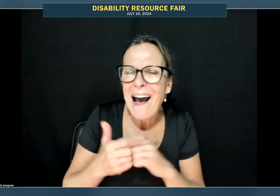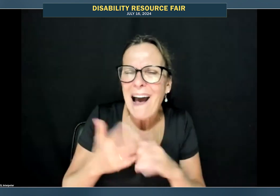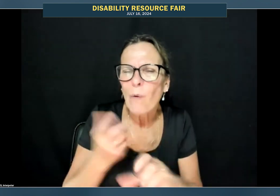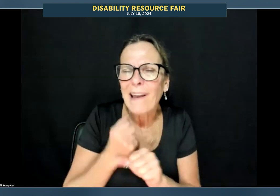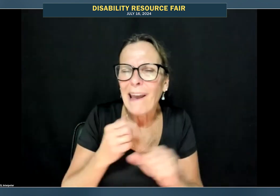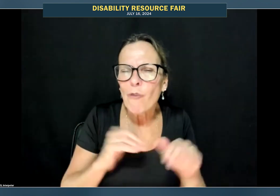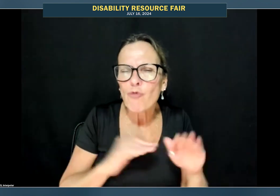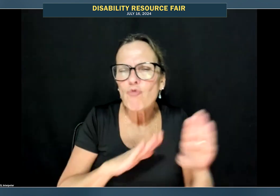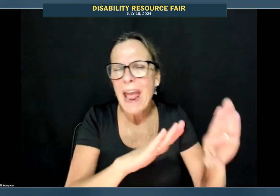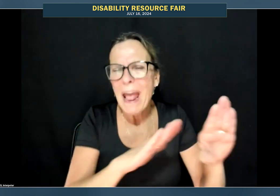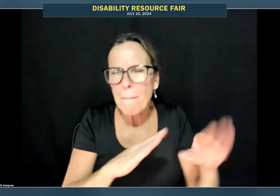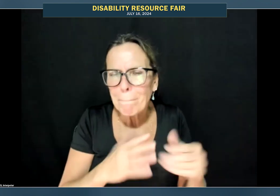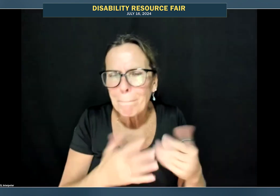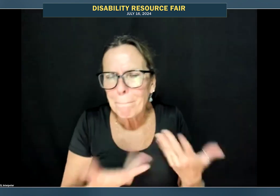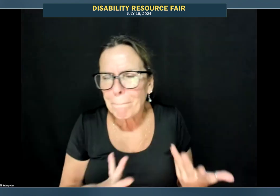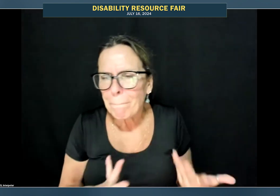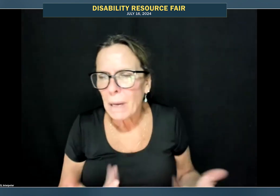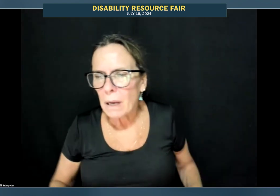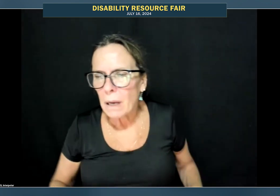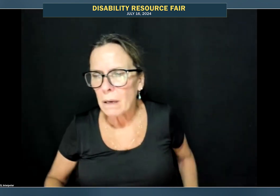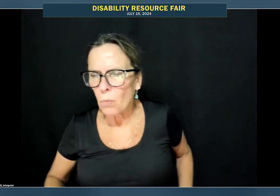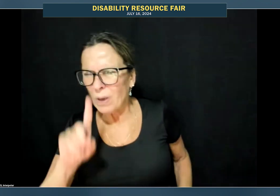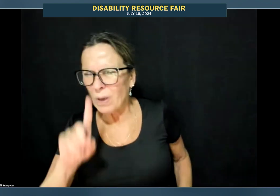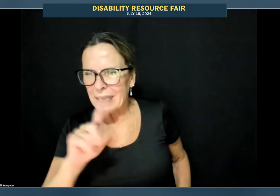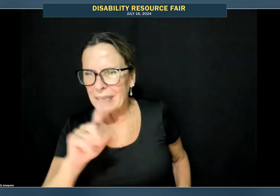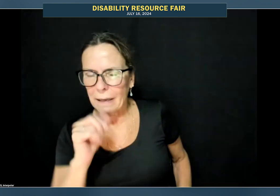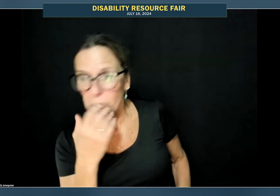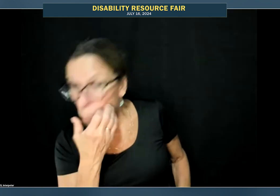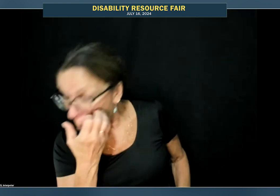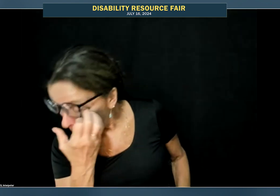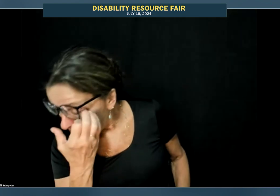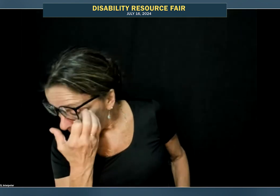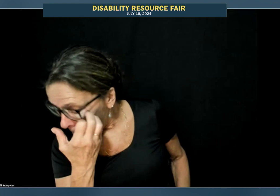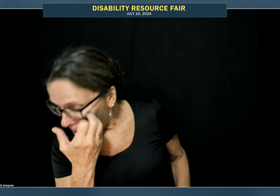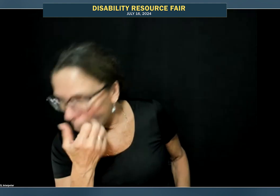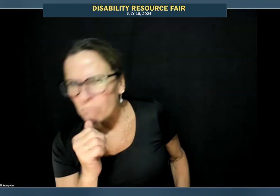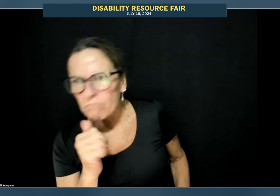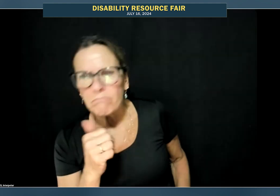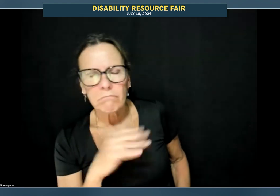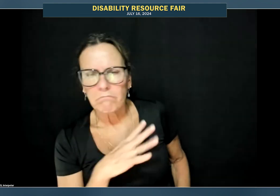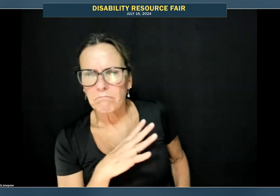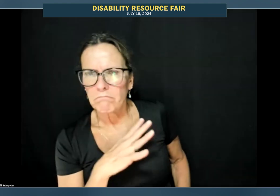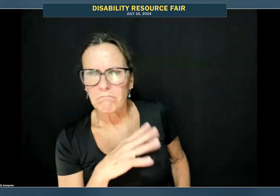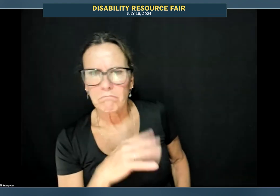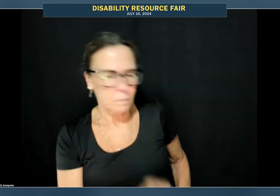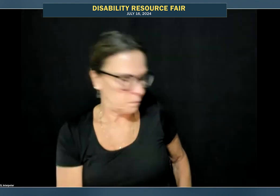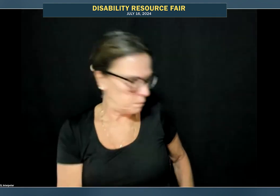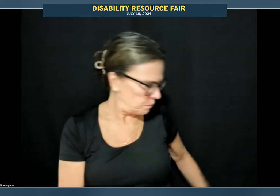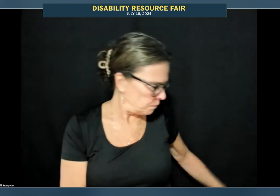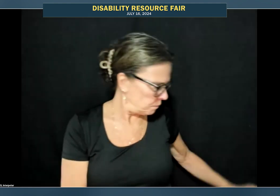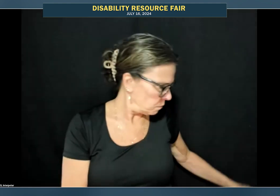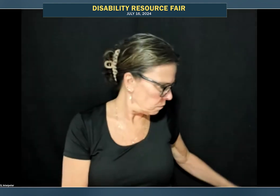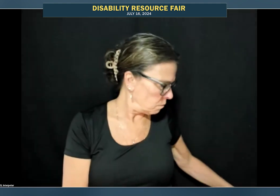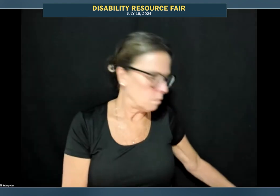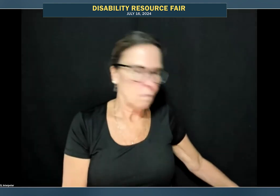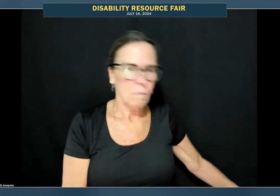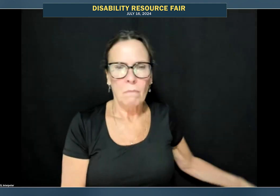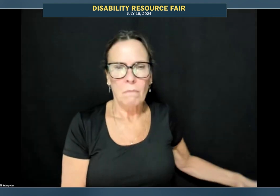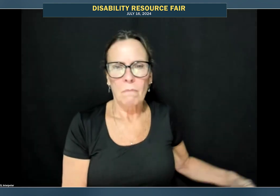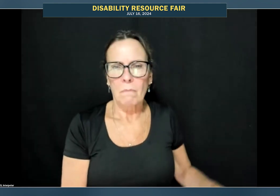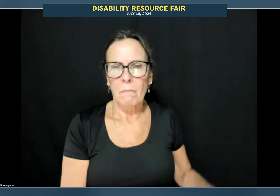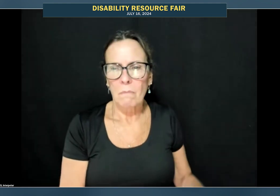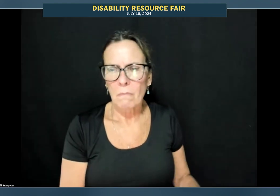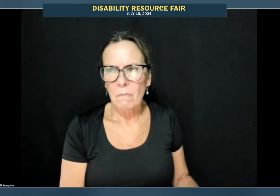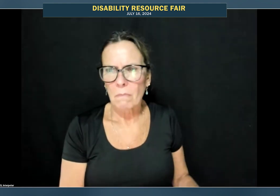Thanks. One second. Well, you know, you're talking about no problem. Order and crime and race. This